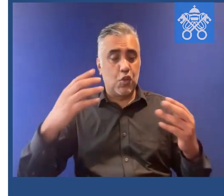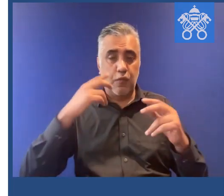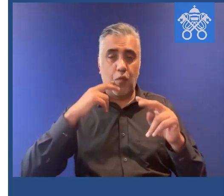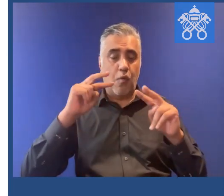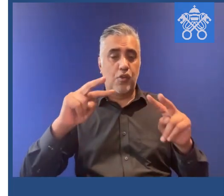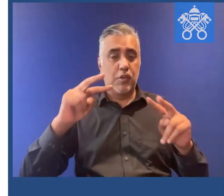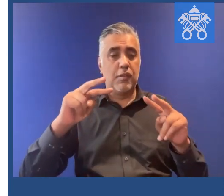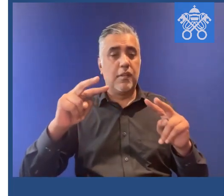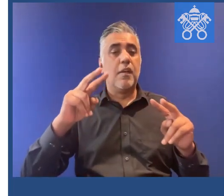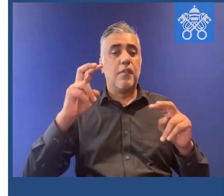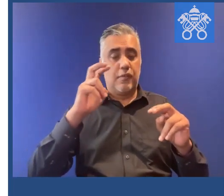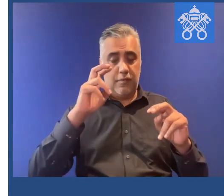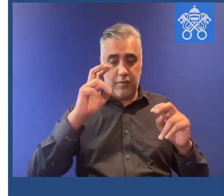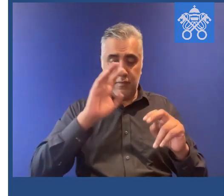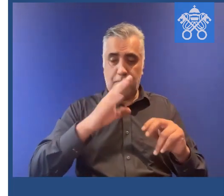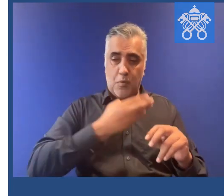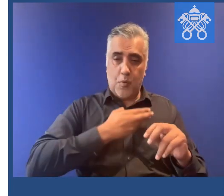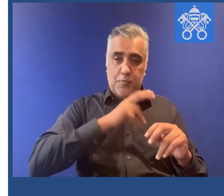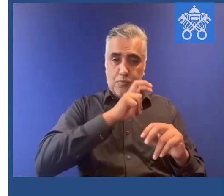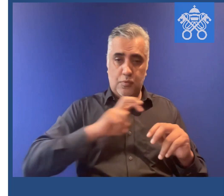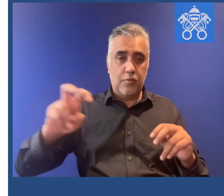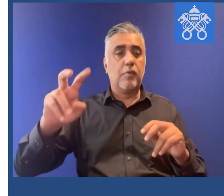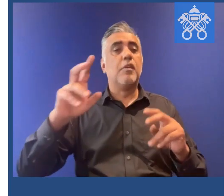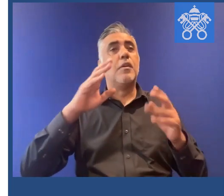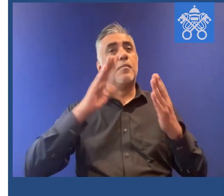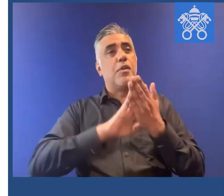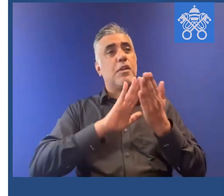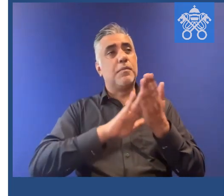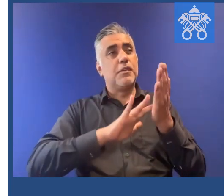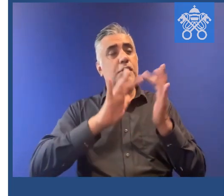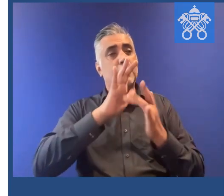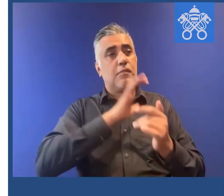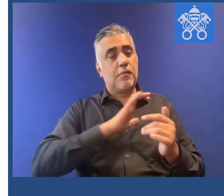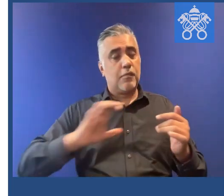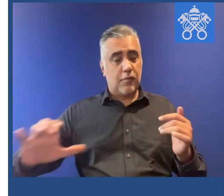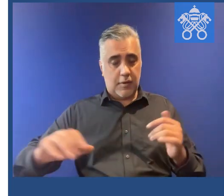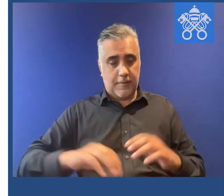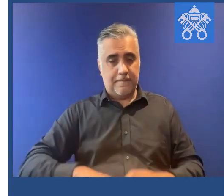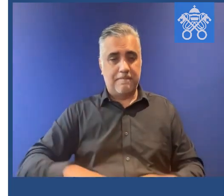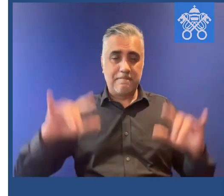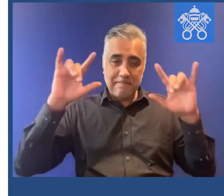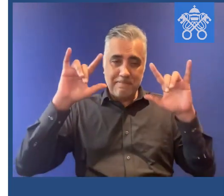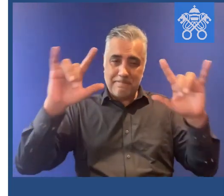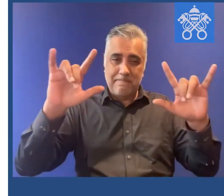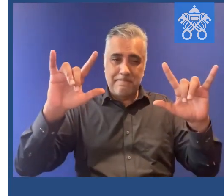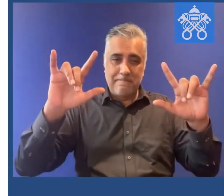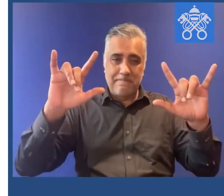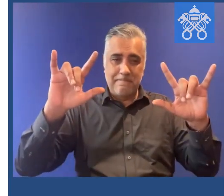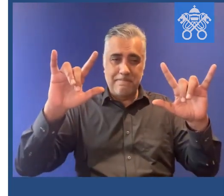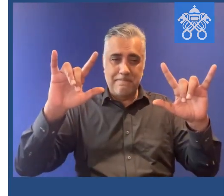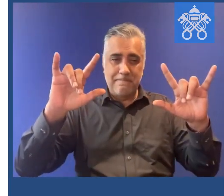Pope's apostolic voyage to Bahrain. Praise be Jesus Christ. Laudetur Jesus Christus.